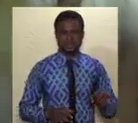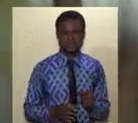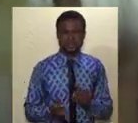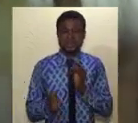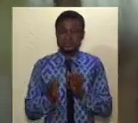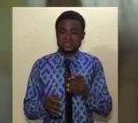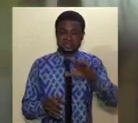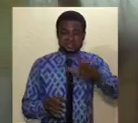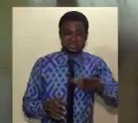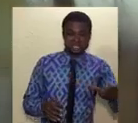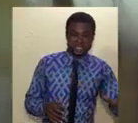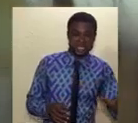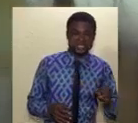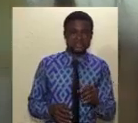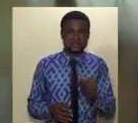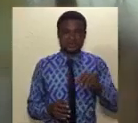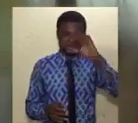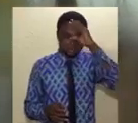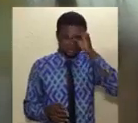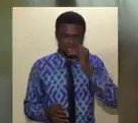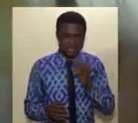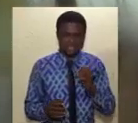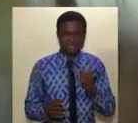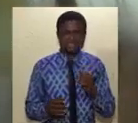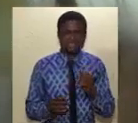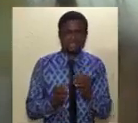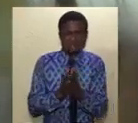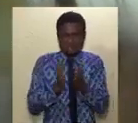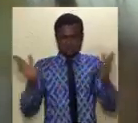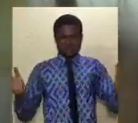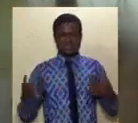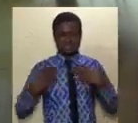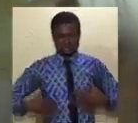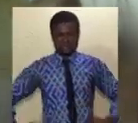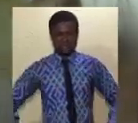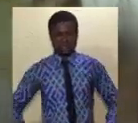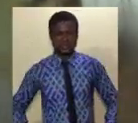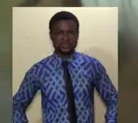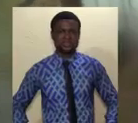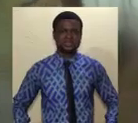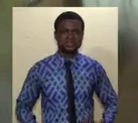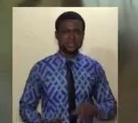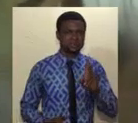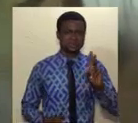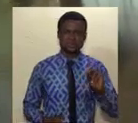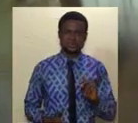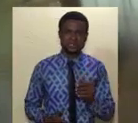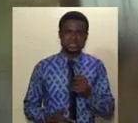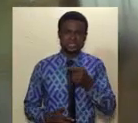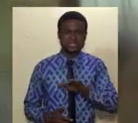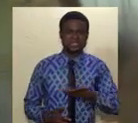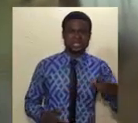she's wearing knickers, or the boy is always exposing his genitals or whatever. As far as the person you don't have the right